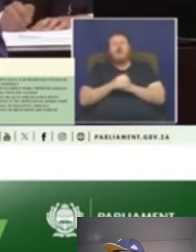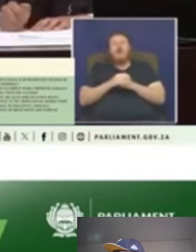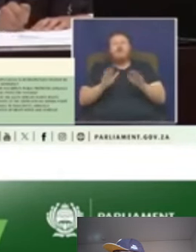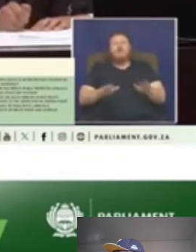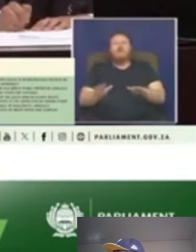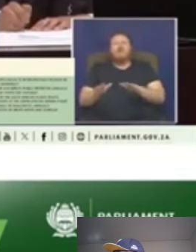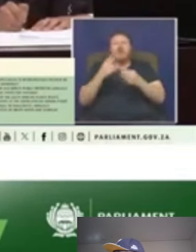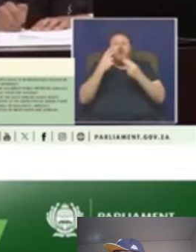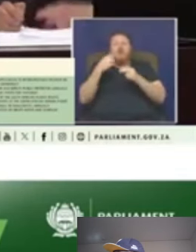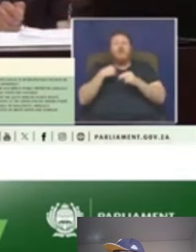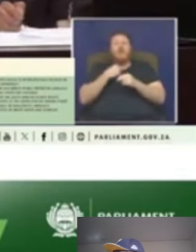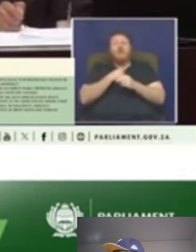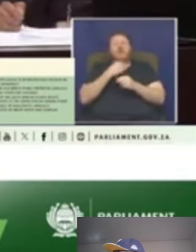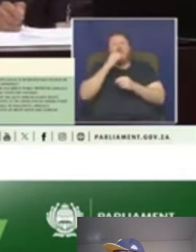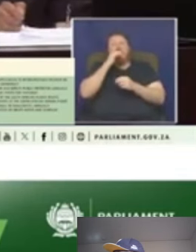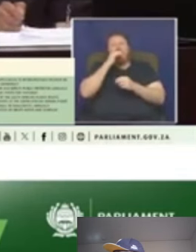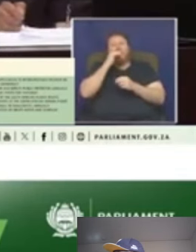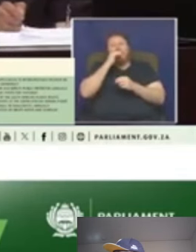honorable members.